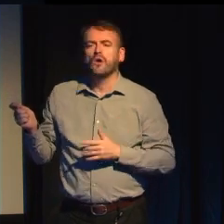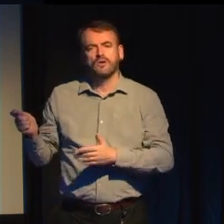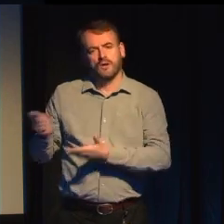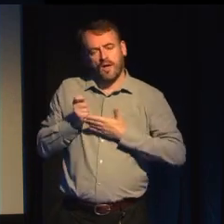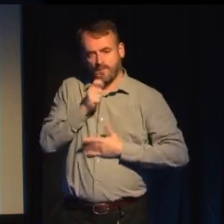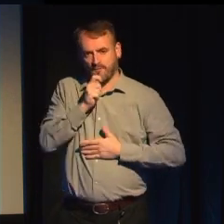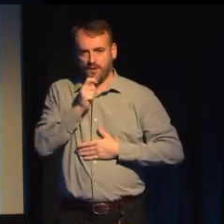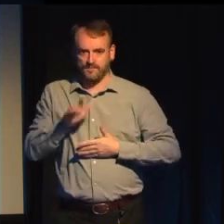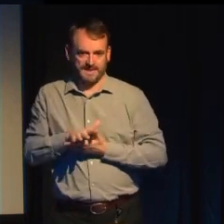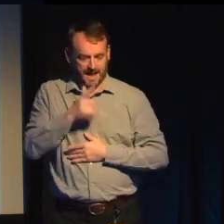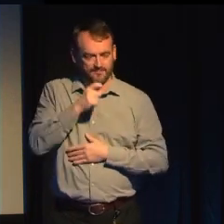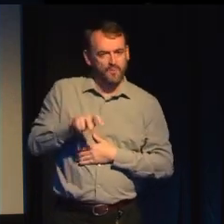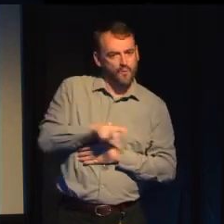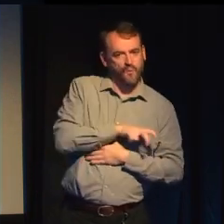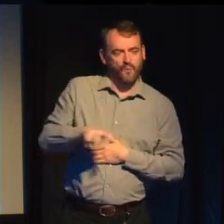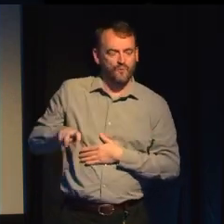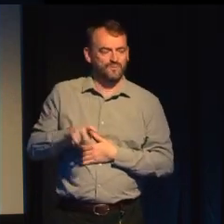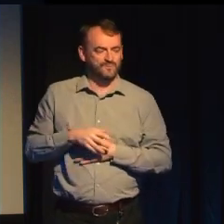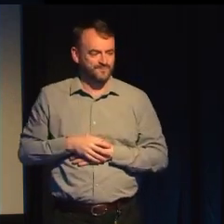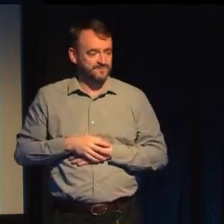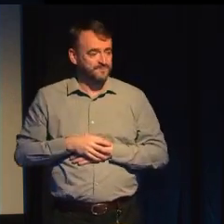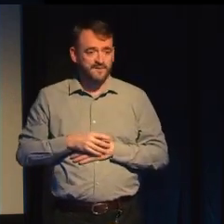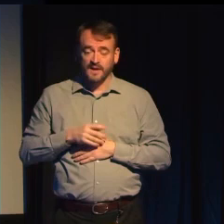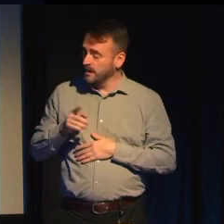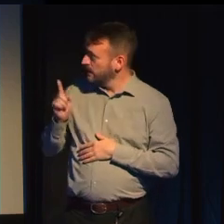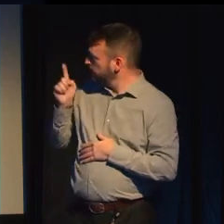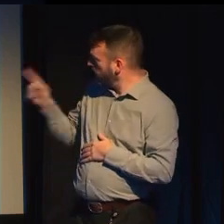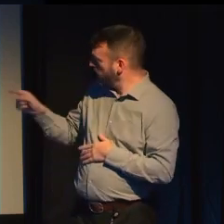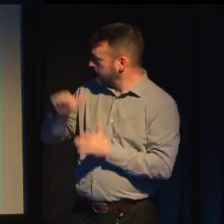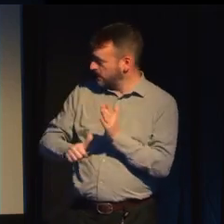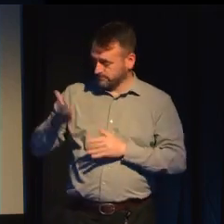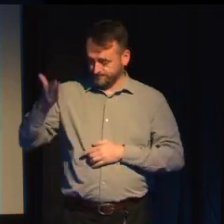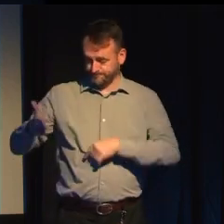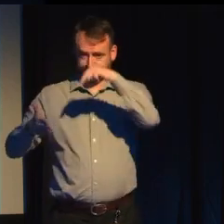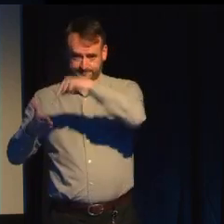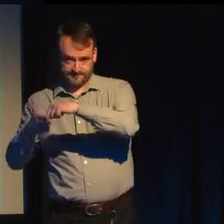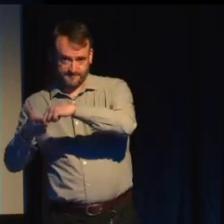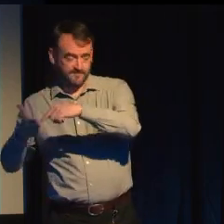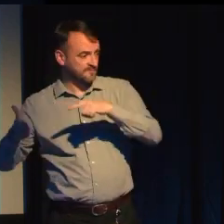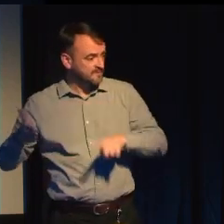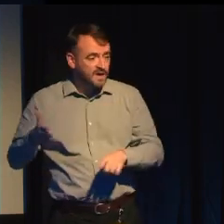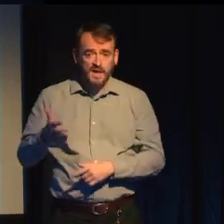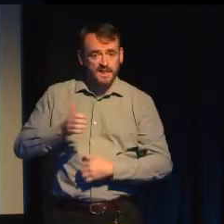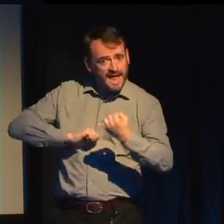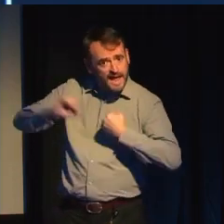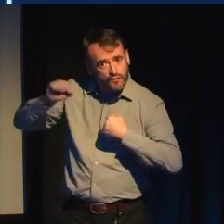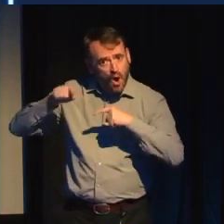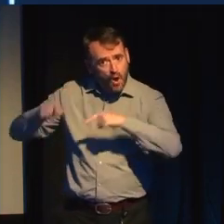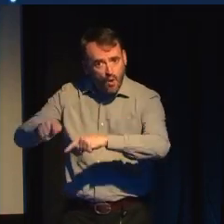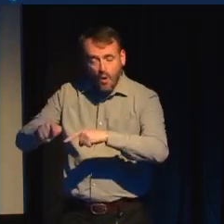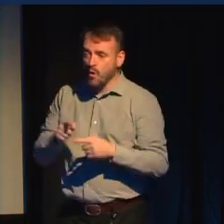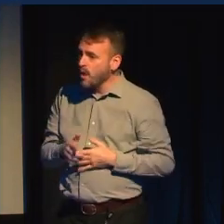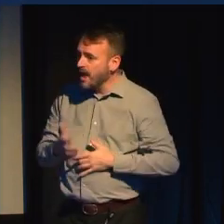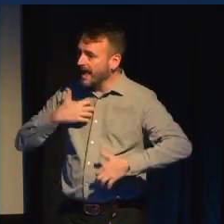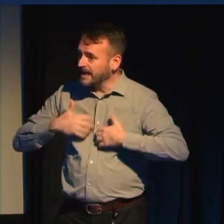do that. So the inciting incident is the incident that happens to the hero, to the protagonist, which radically unbalances